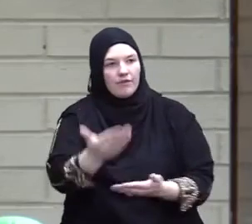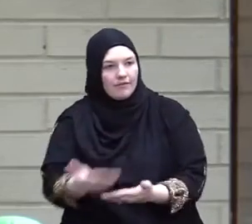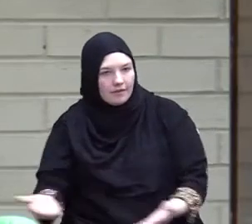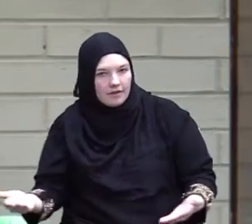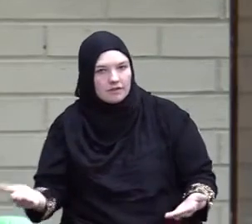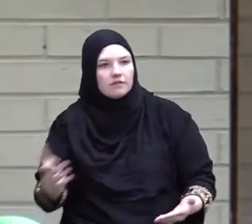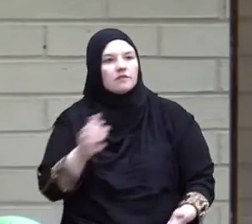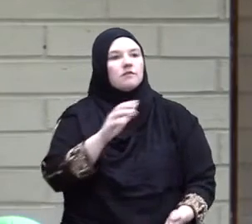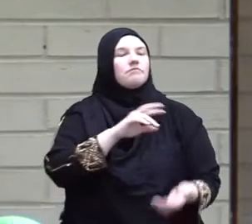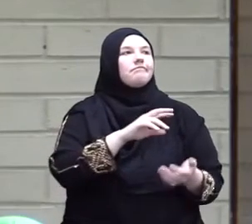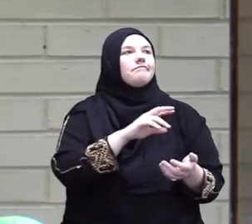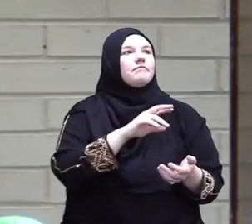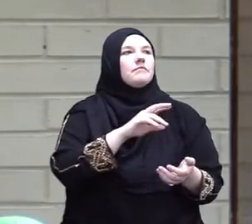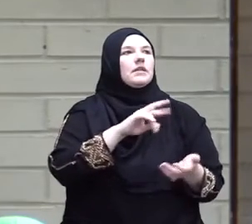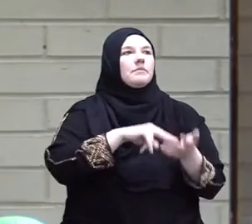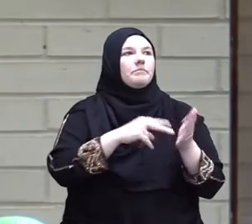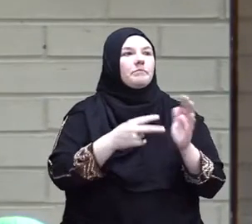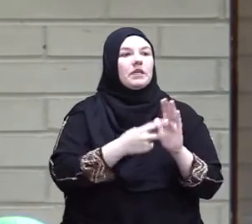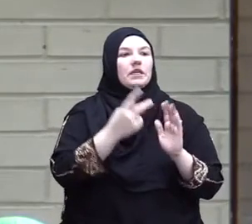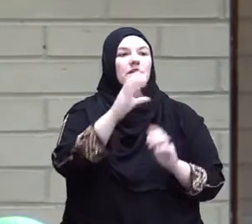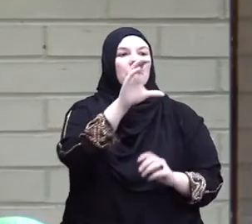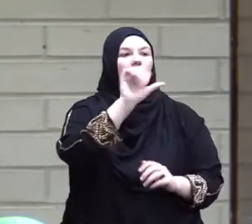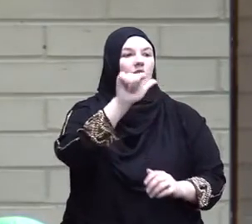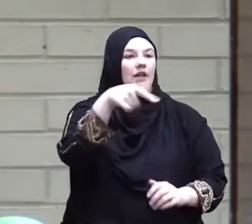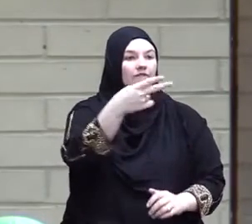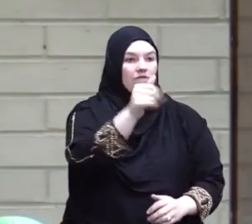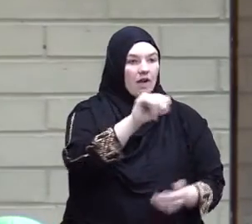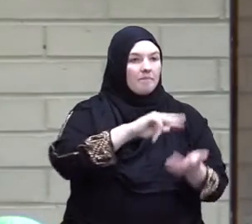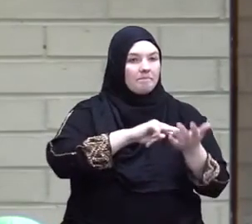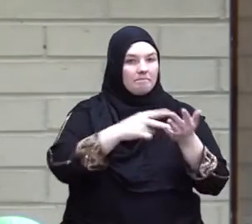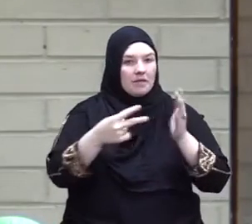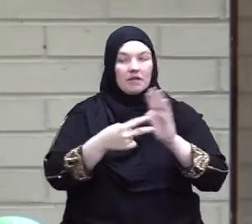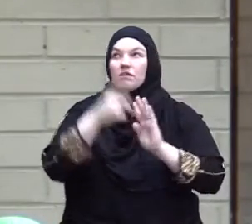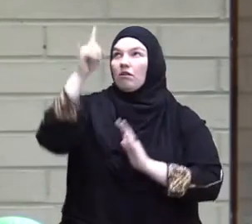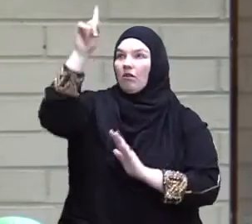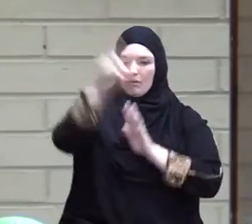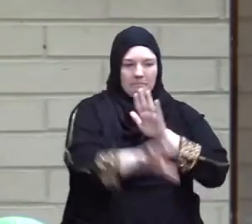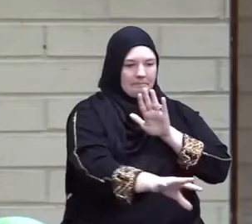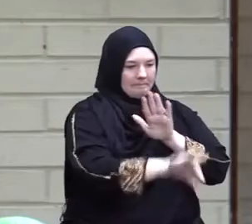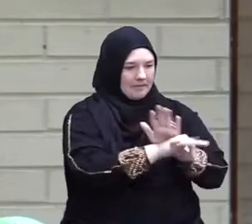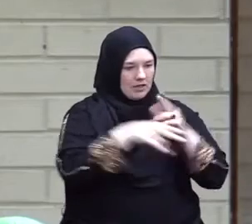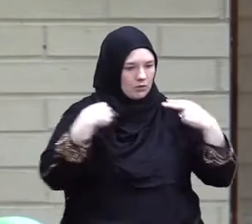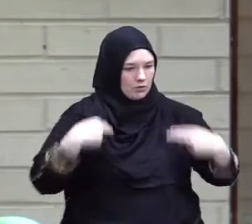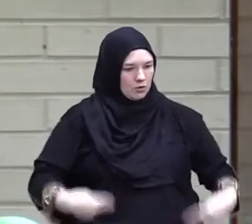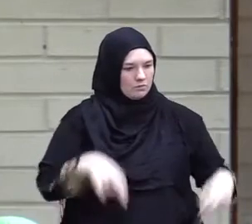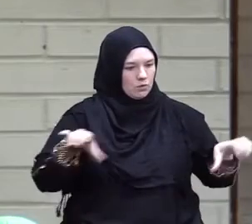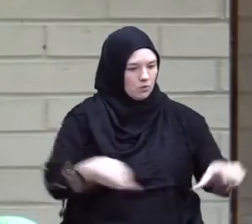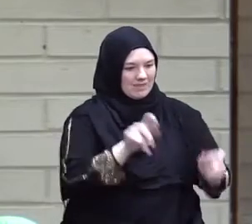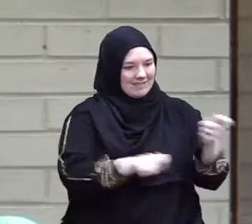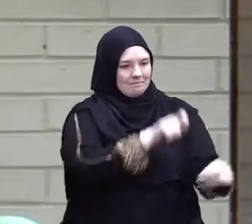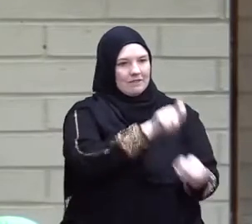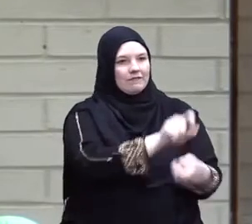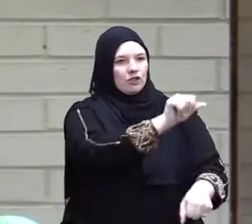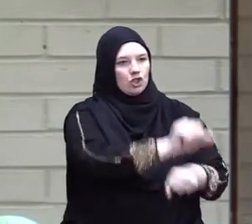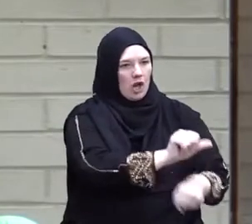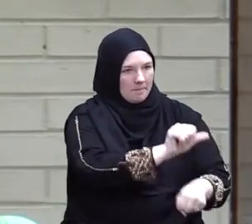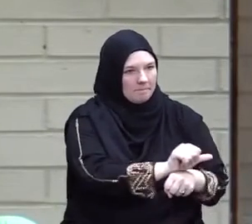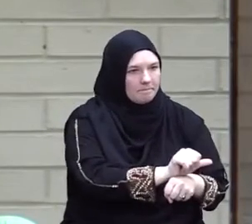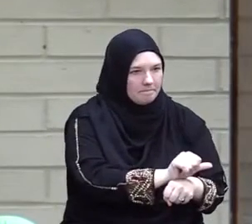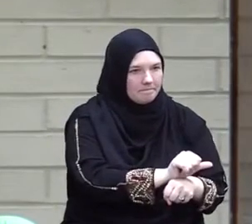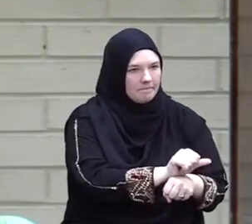means someone appointed by Allah to do a certain job. So he is a designee. He